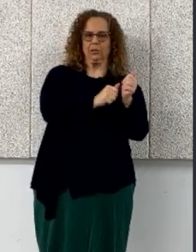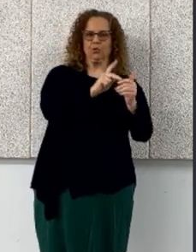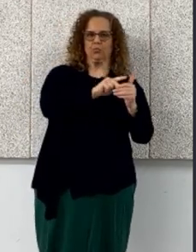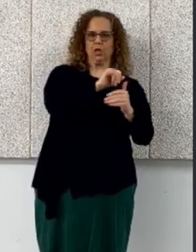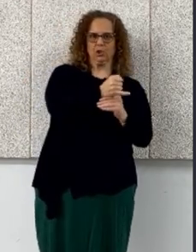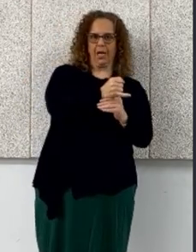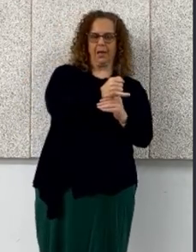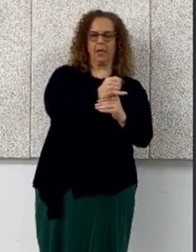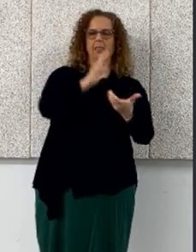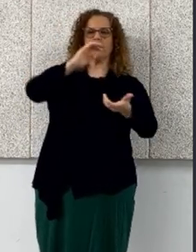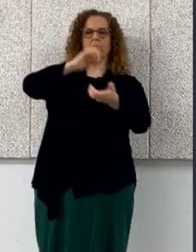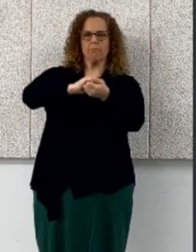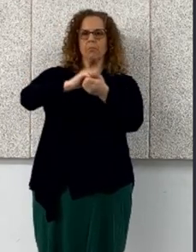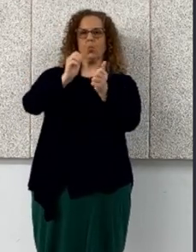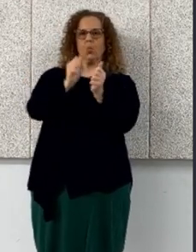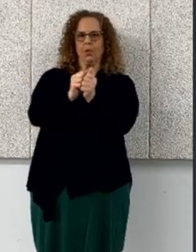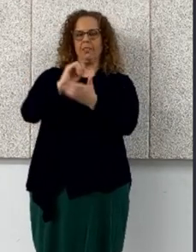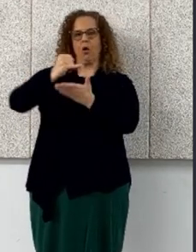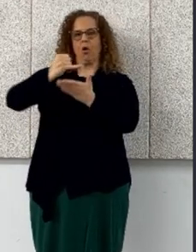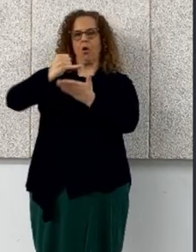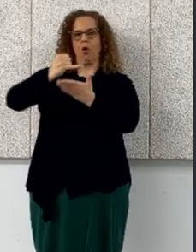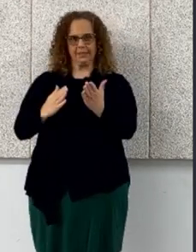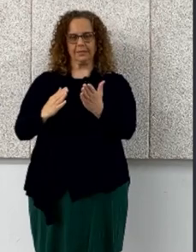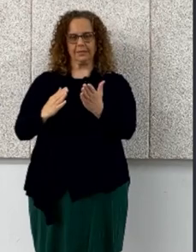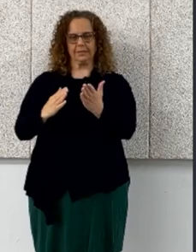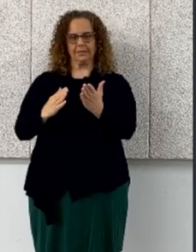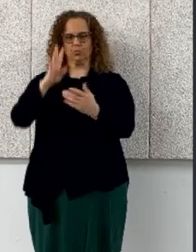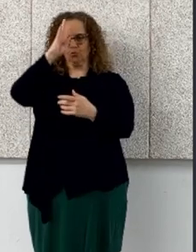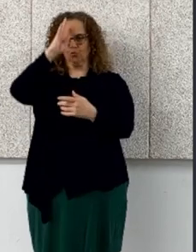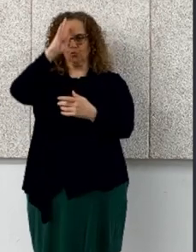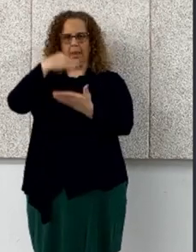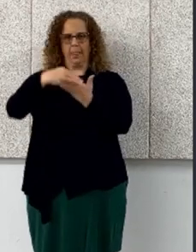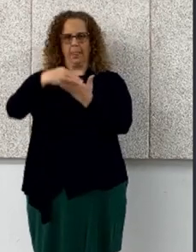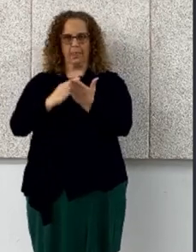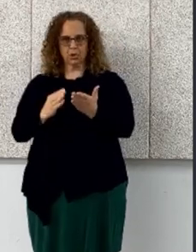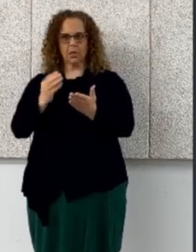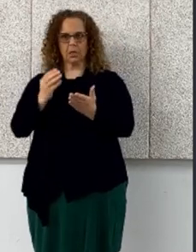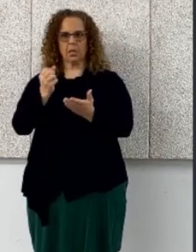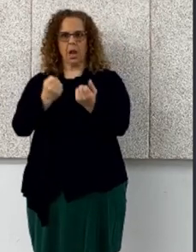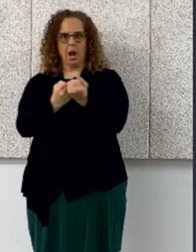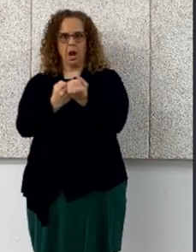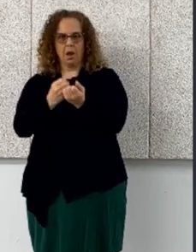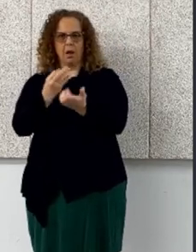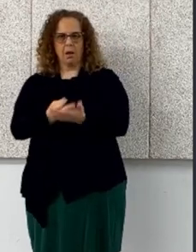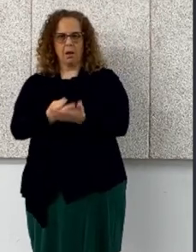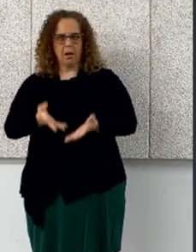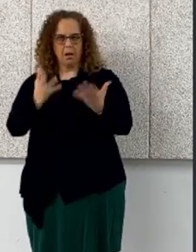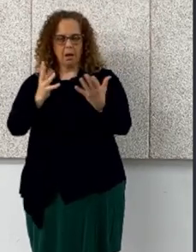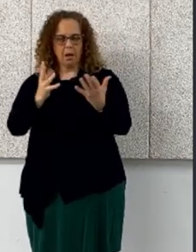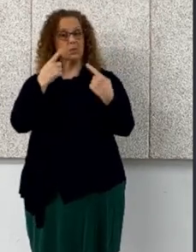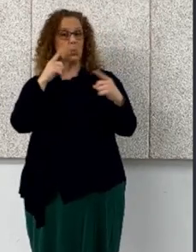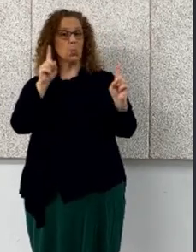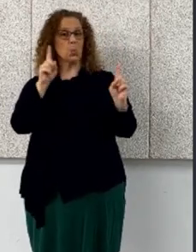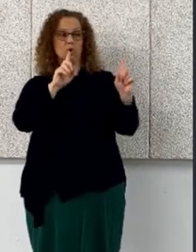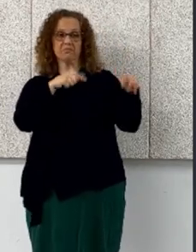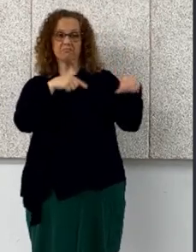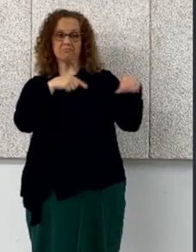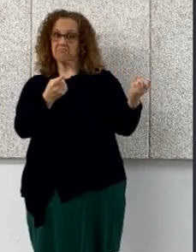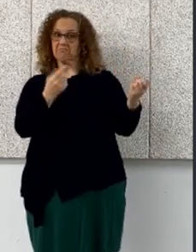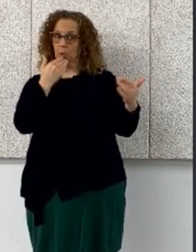the appropriate budget is for the project and generate the raise the resources to make the projects happen. This has worked pretty well for